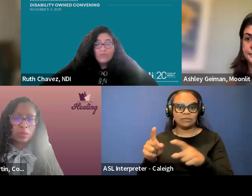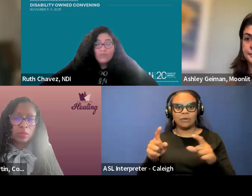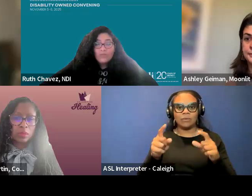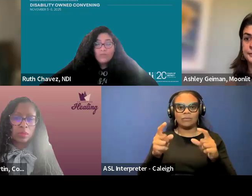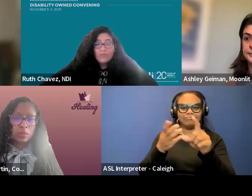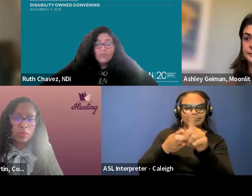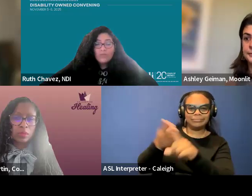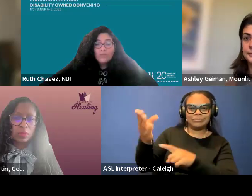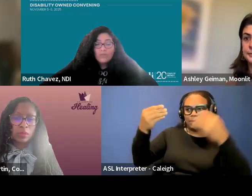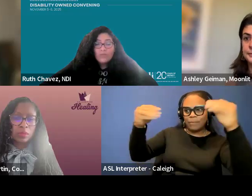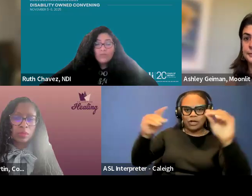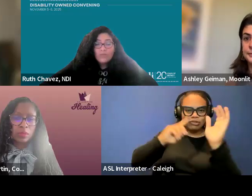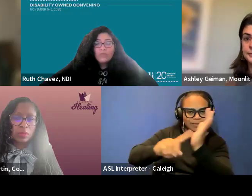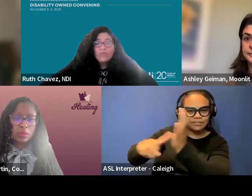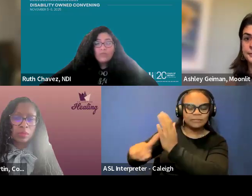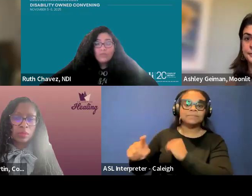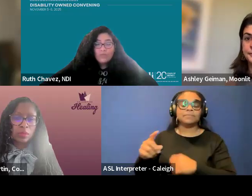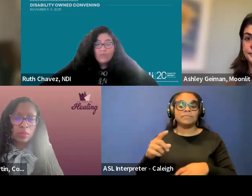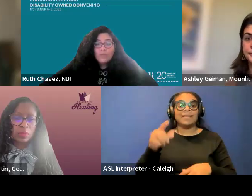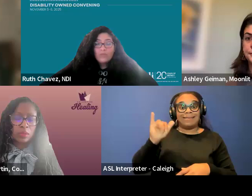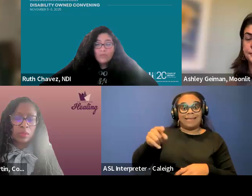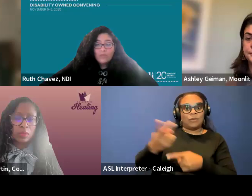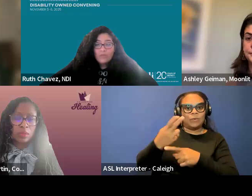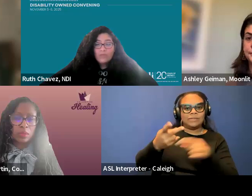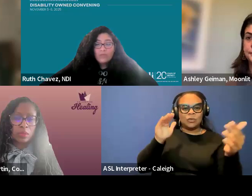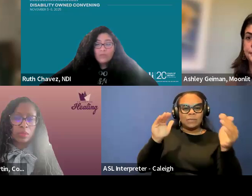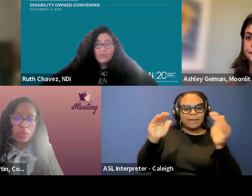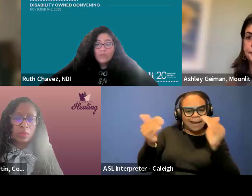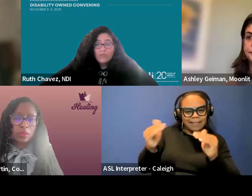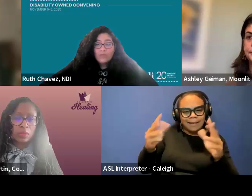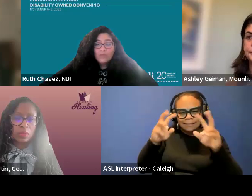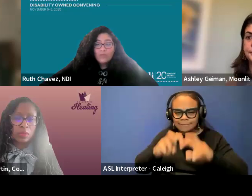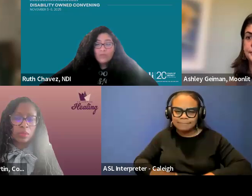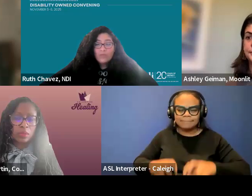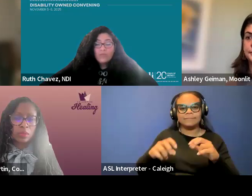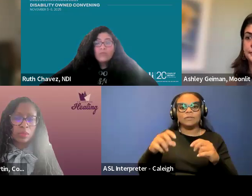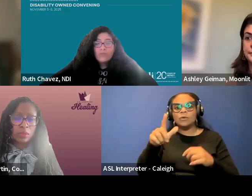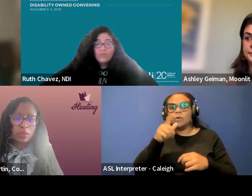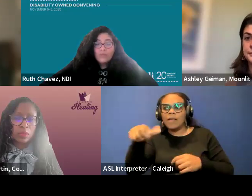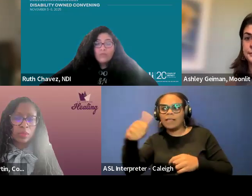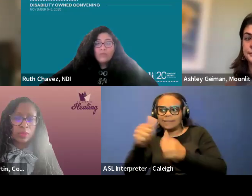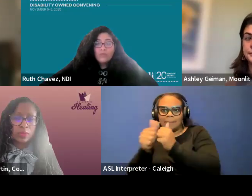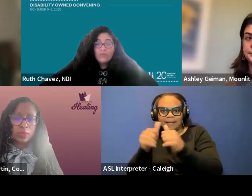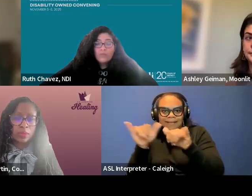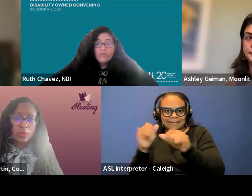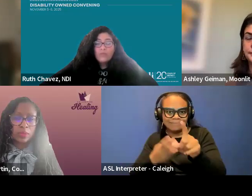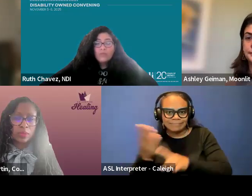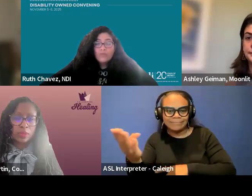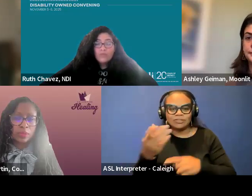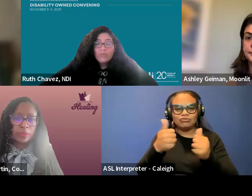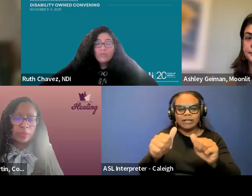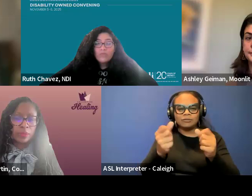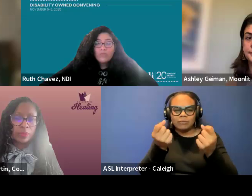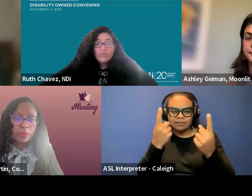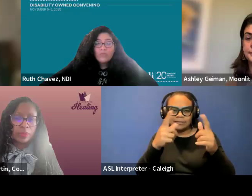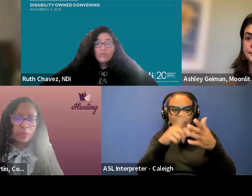research. With market research, you analyze competitors and understand the industry trends and identify target